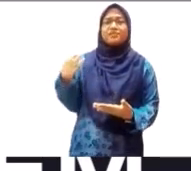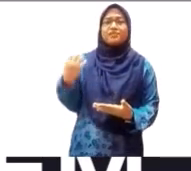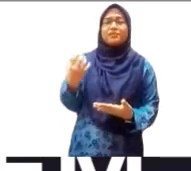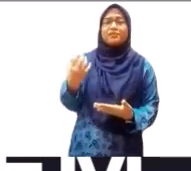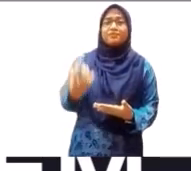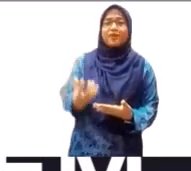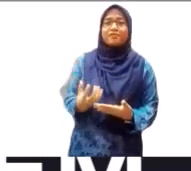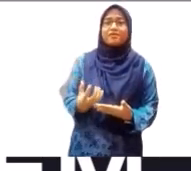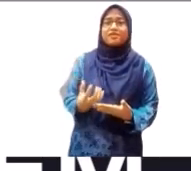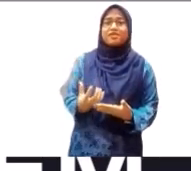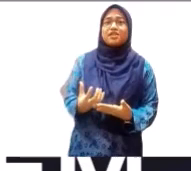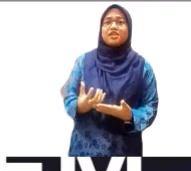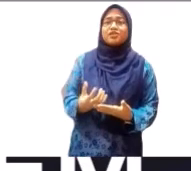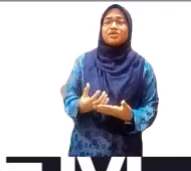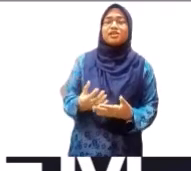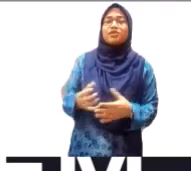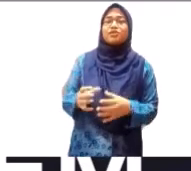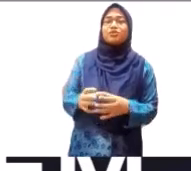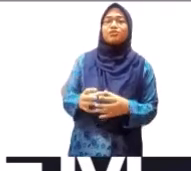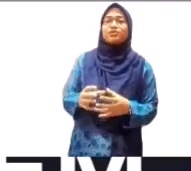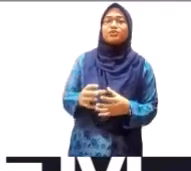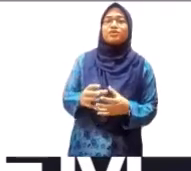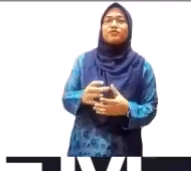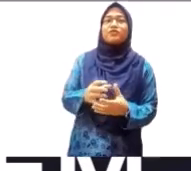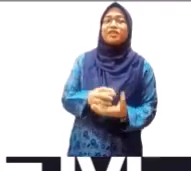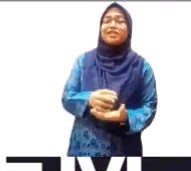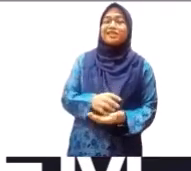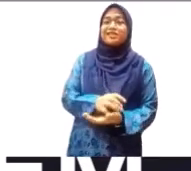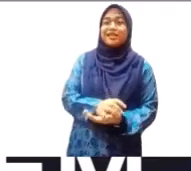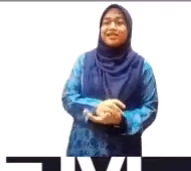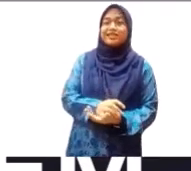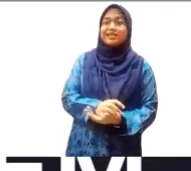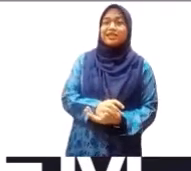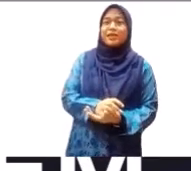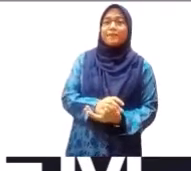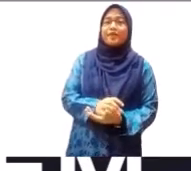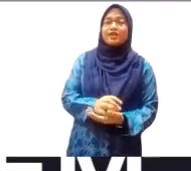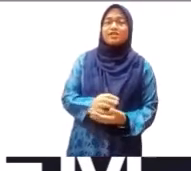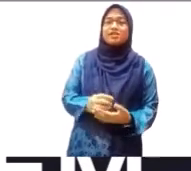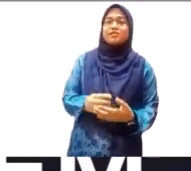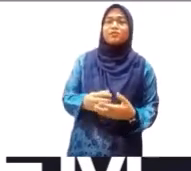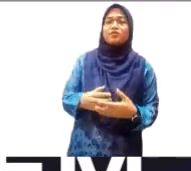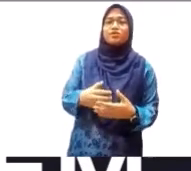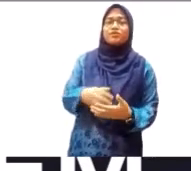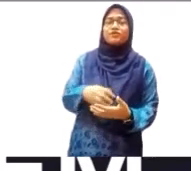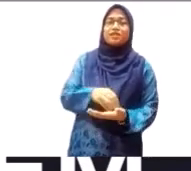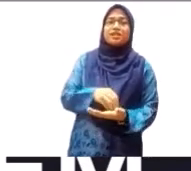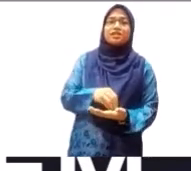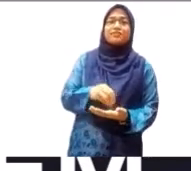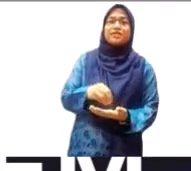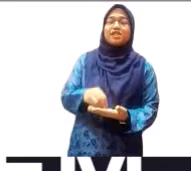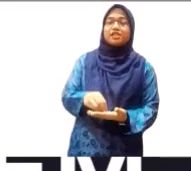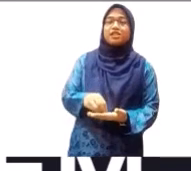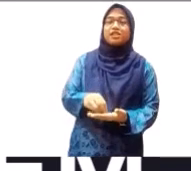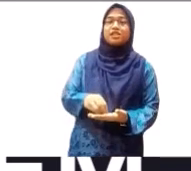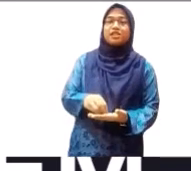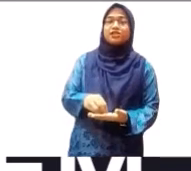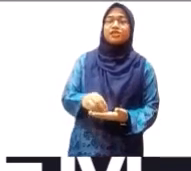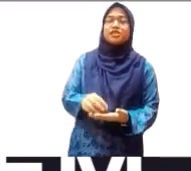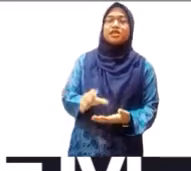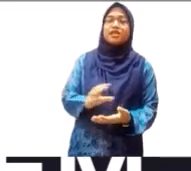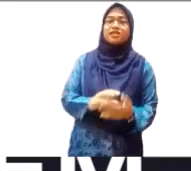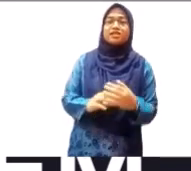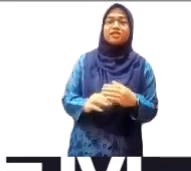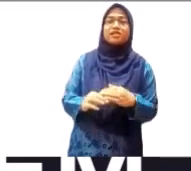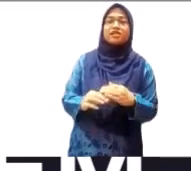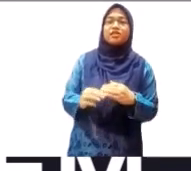hearing impairments usually don't further their studies because most universities in Malaysia